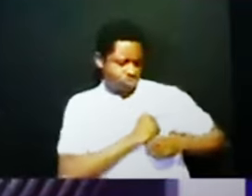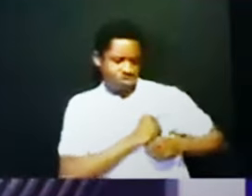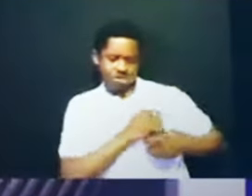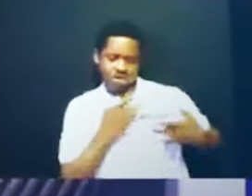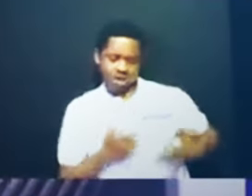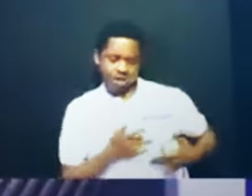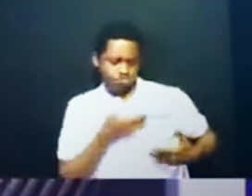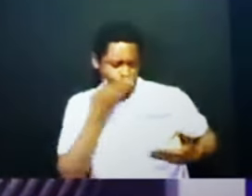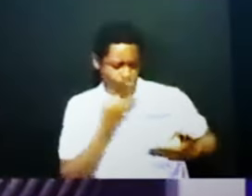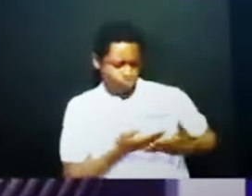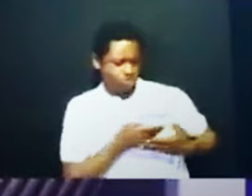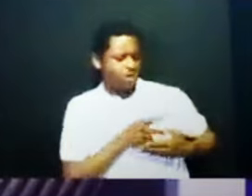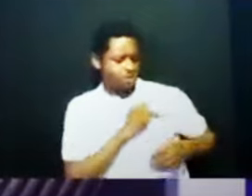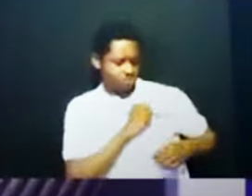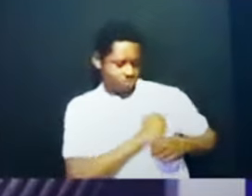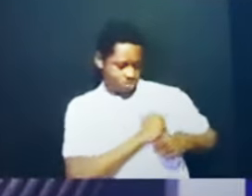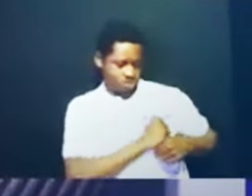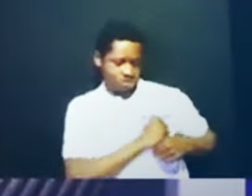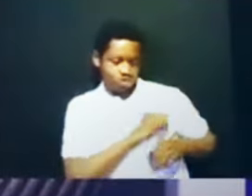spirit